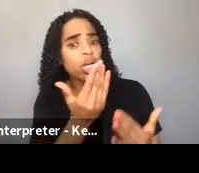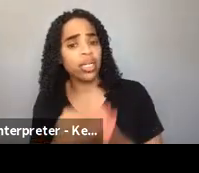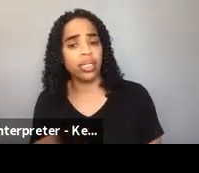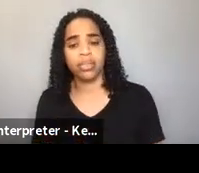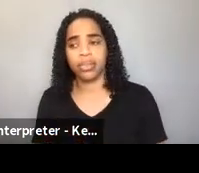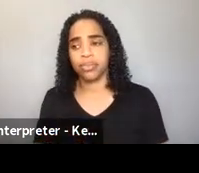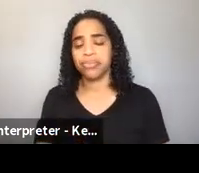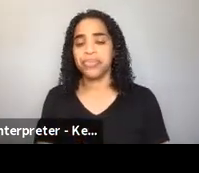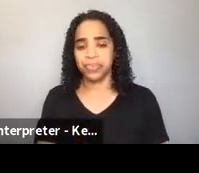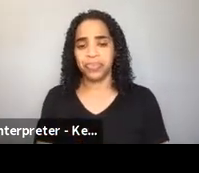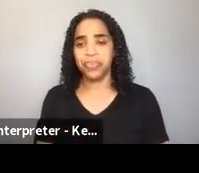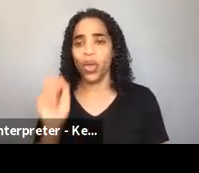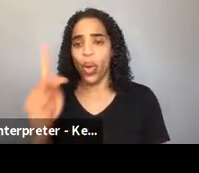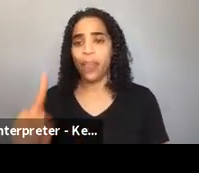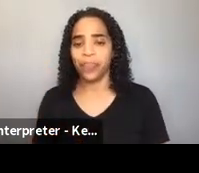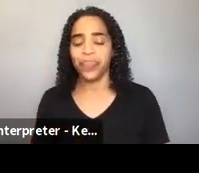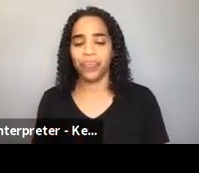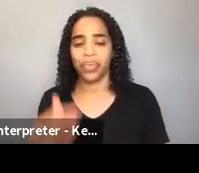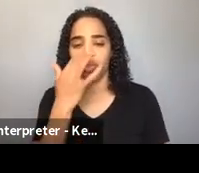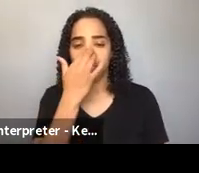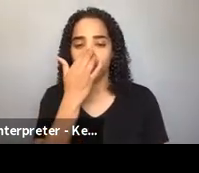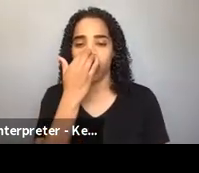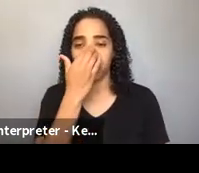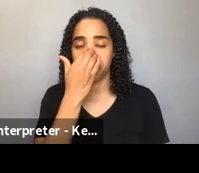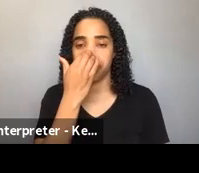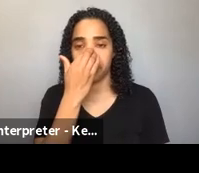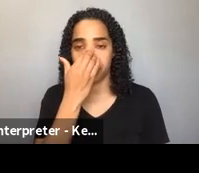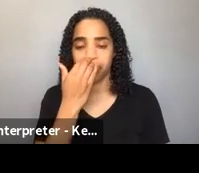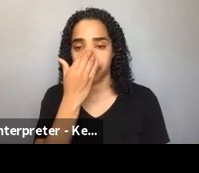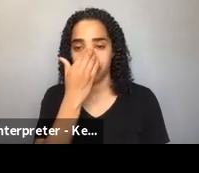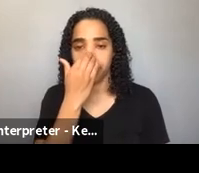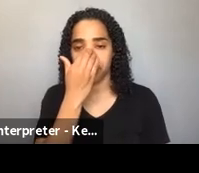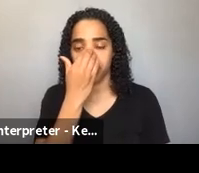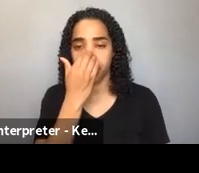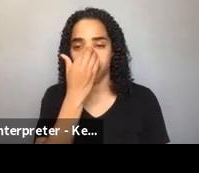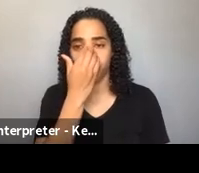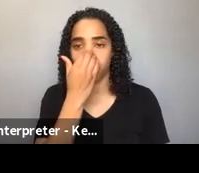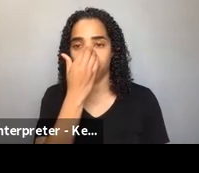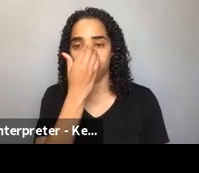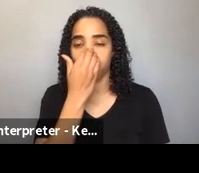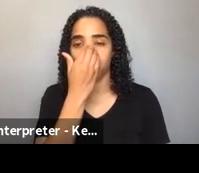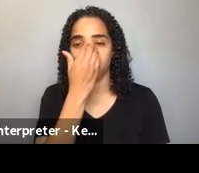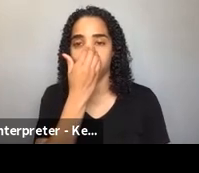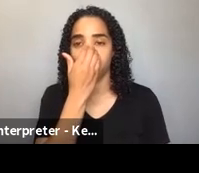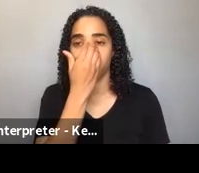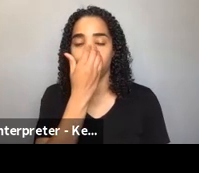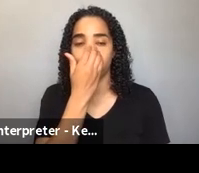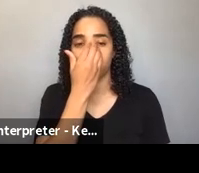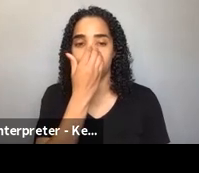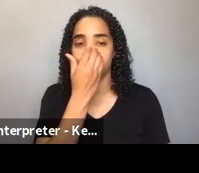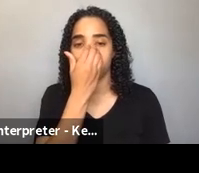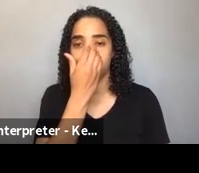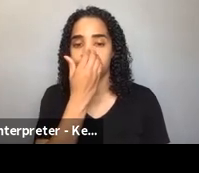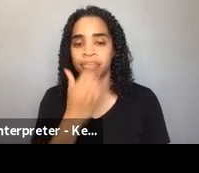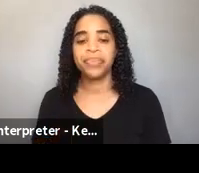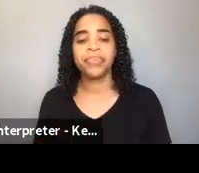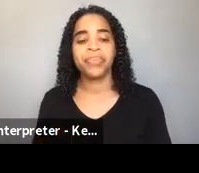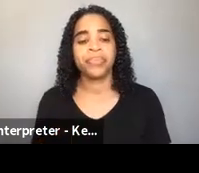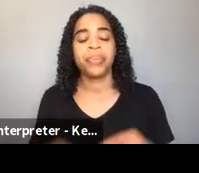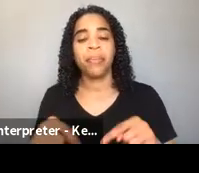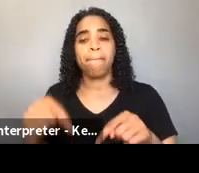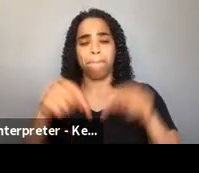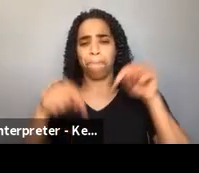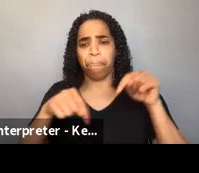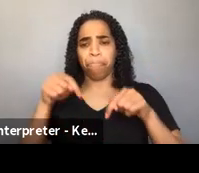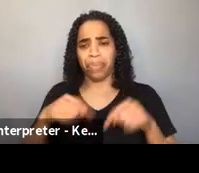presentation? Okay, Absolutely. okay. Laura, can you go back to the map and to the all